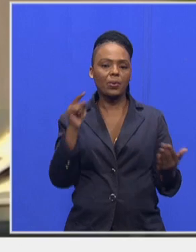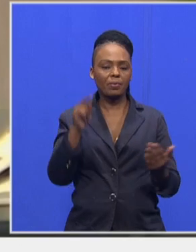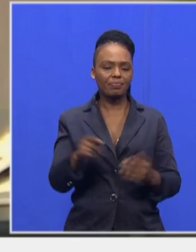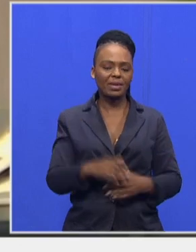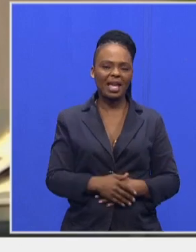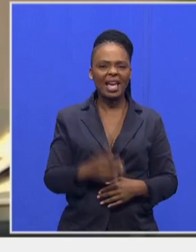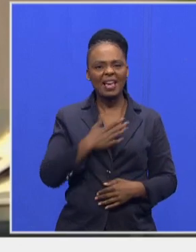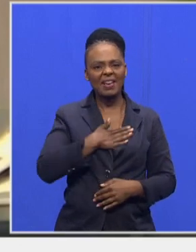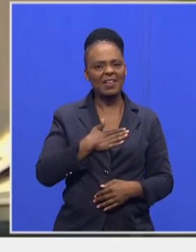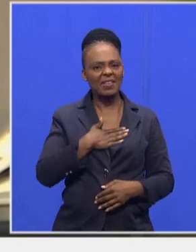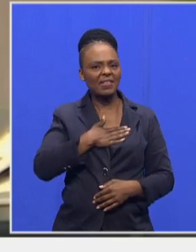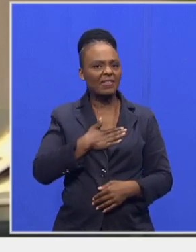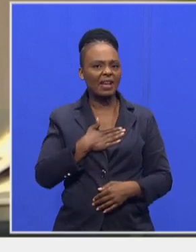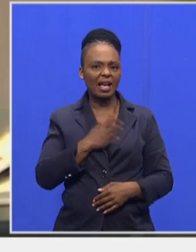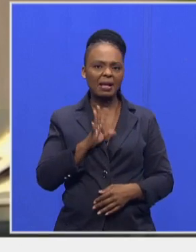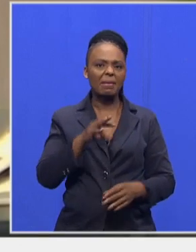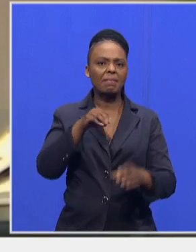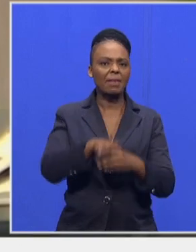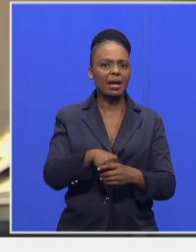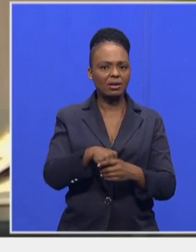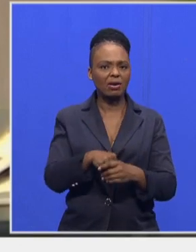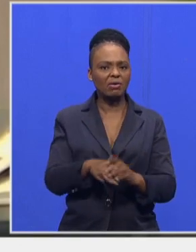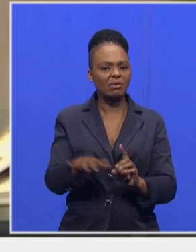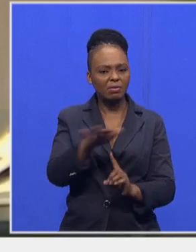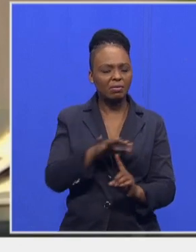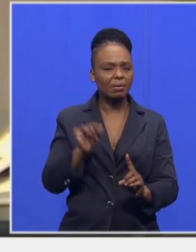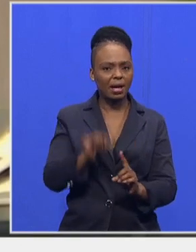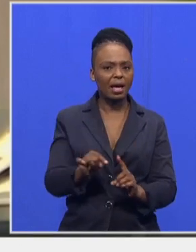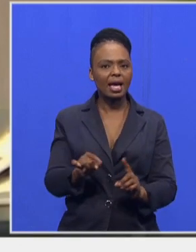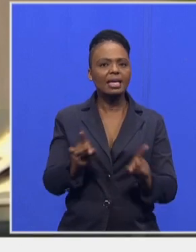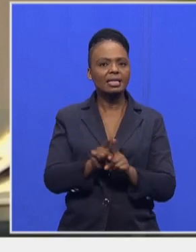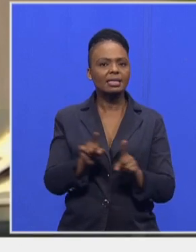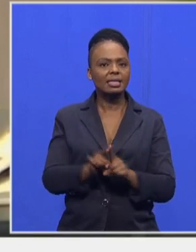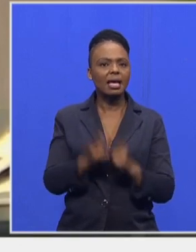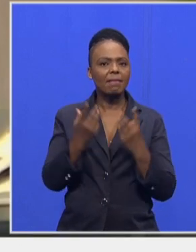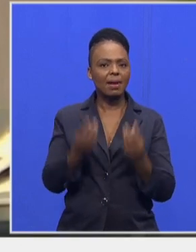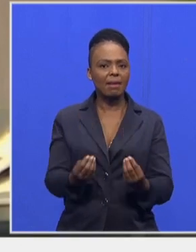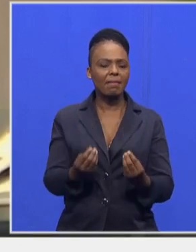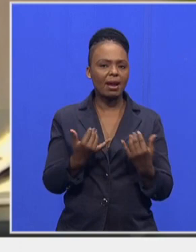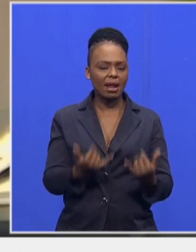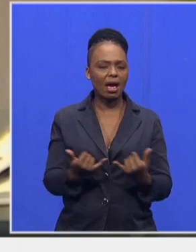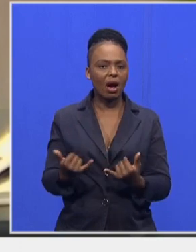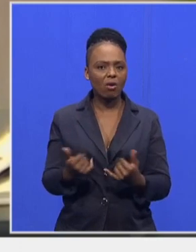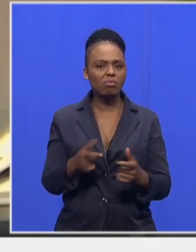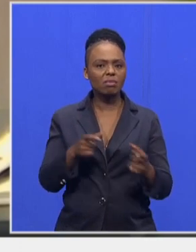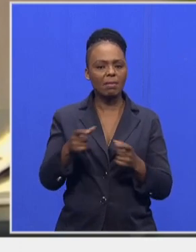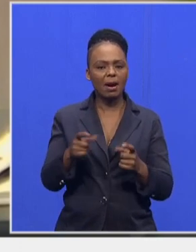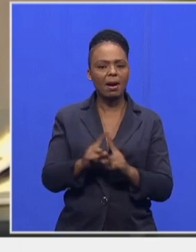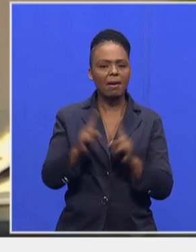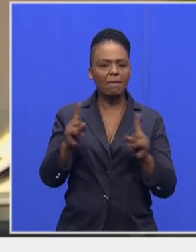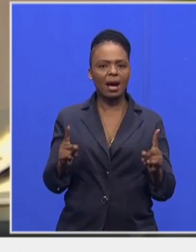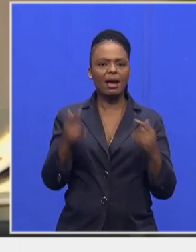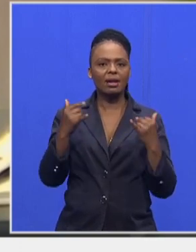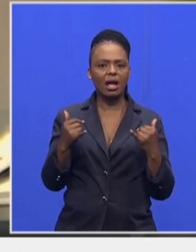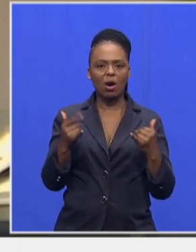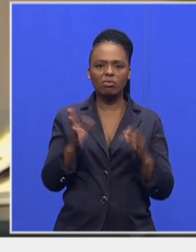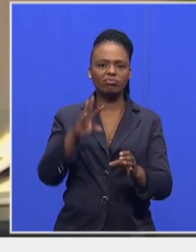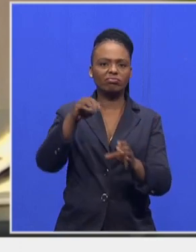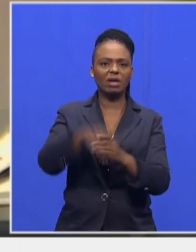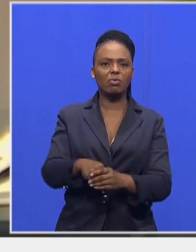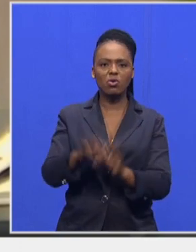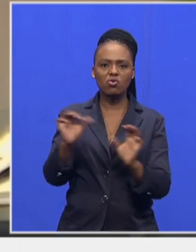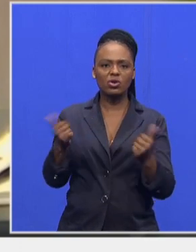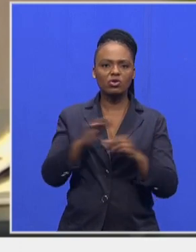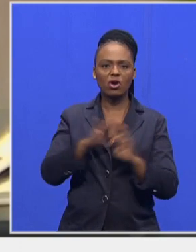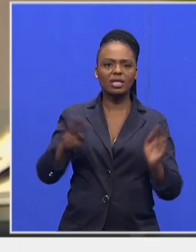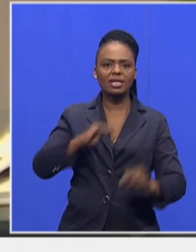they've been part of the capital city and they have been running the ground, but yet they seem not to be good